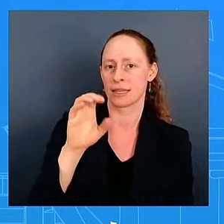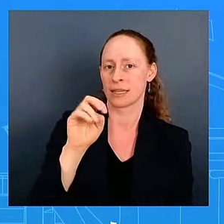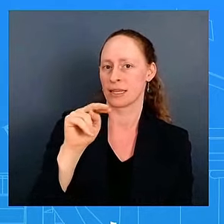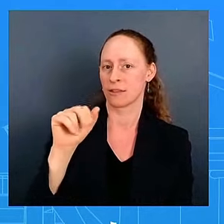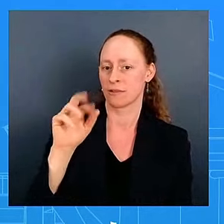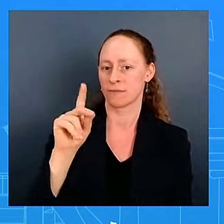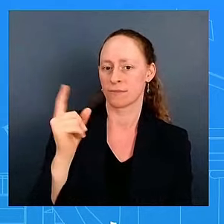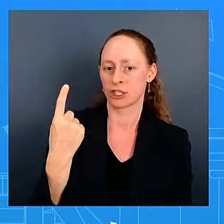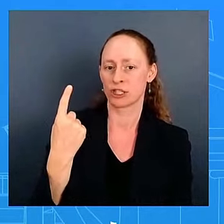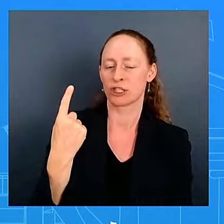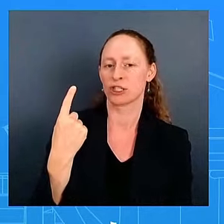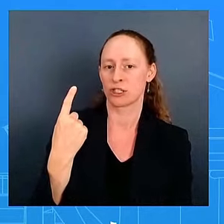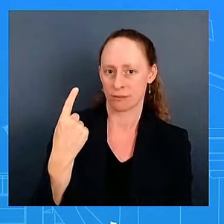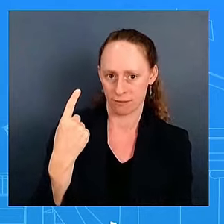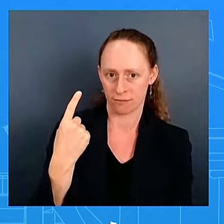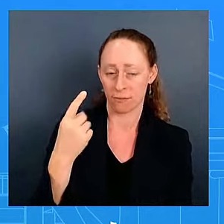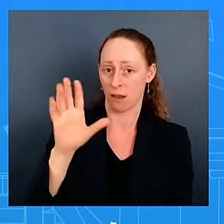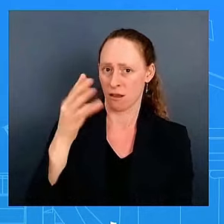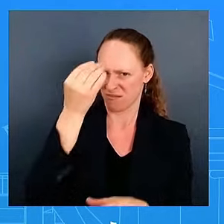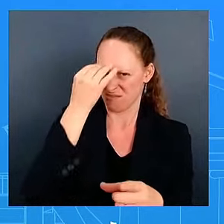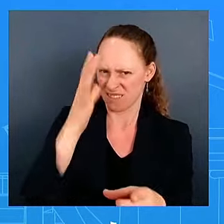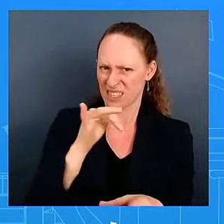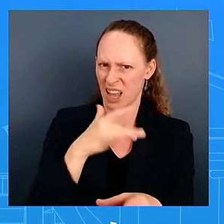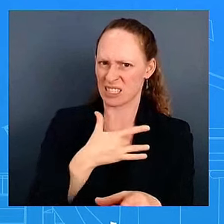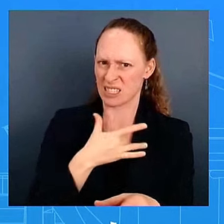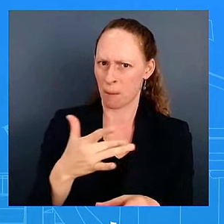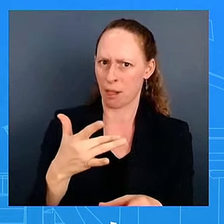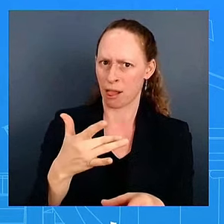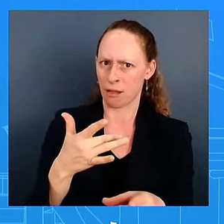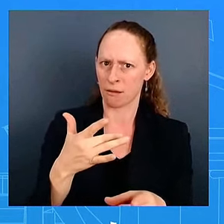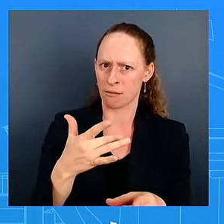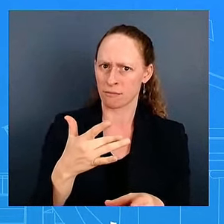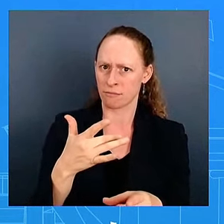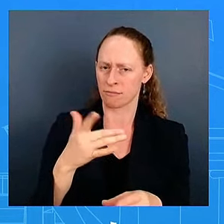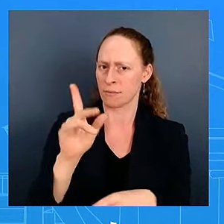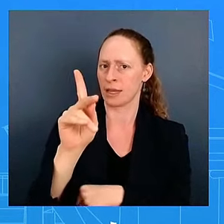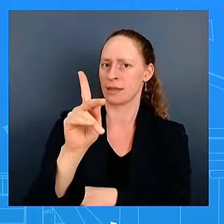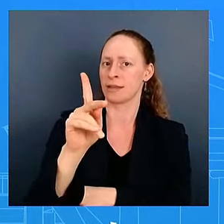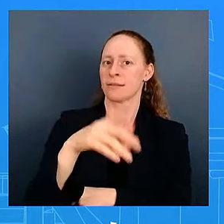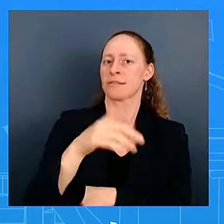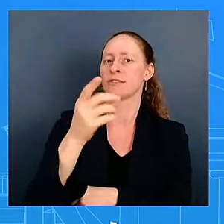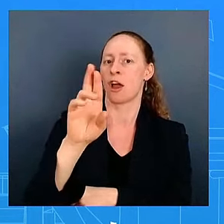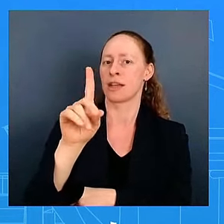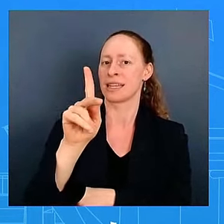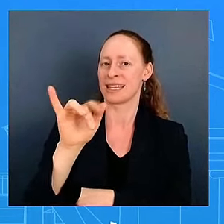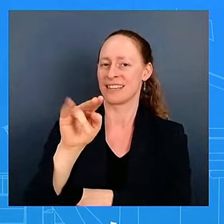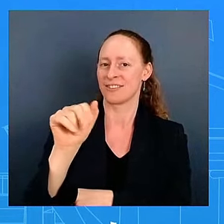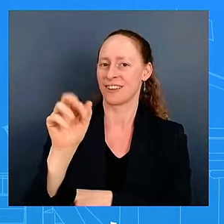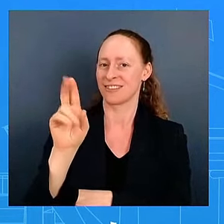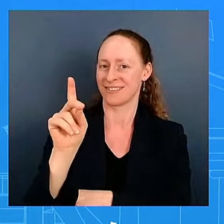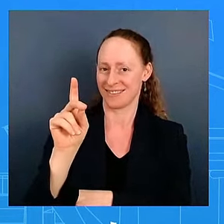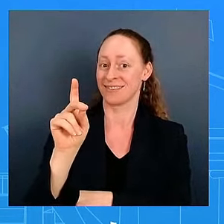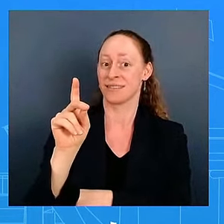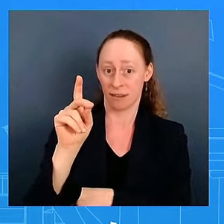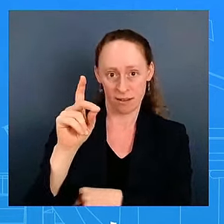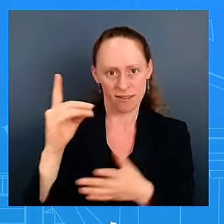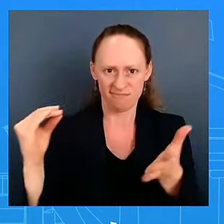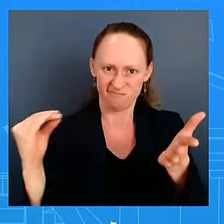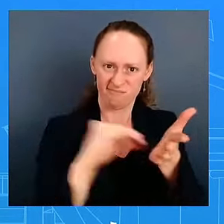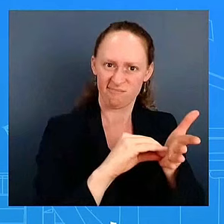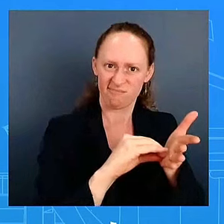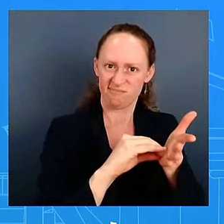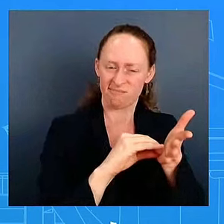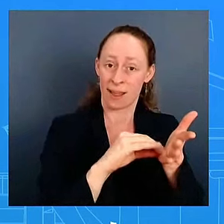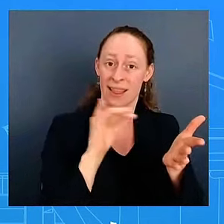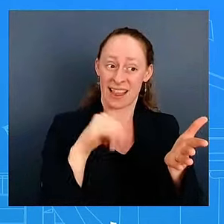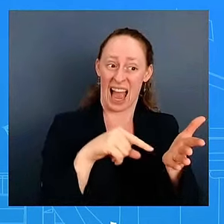O'Connor. But many of the things that I said right here at this podium is in the letter. And can I just also ask a